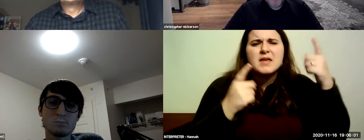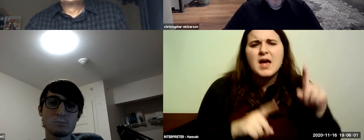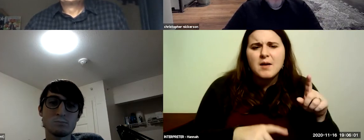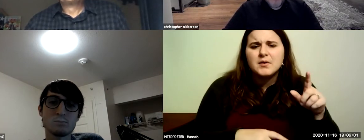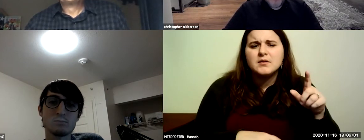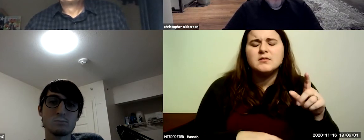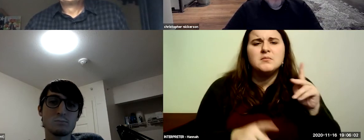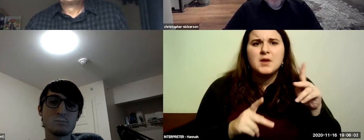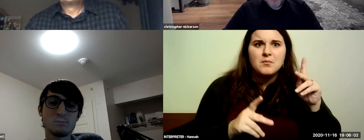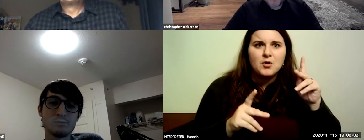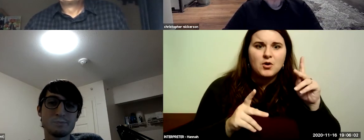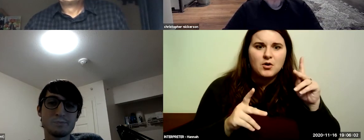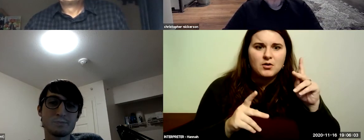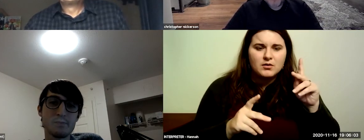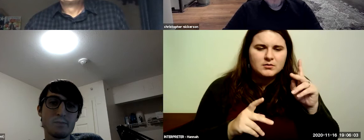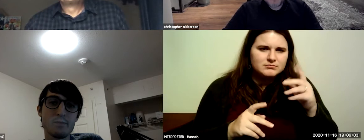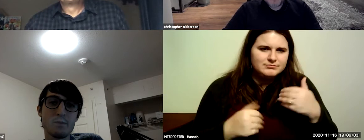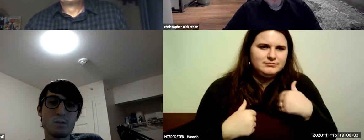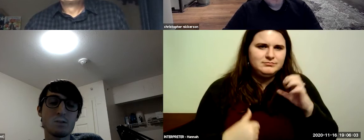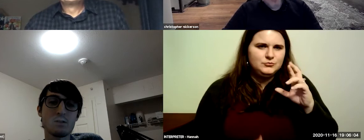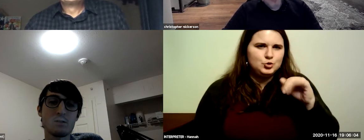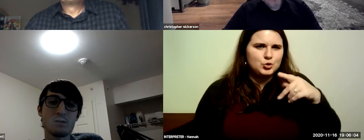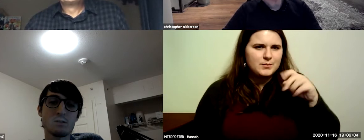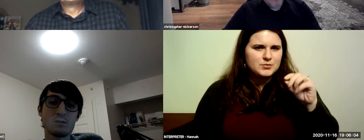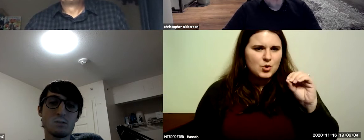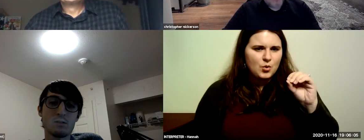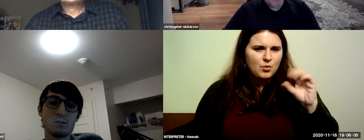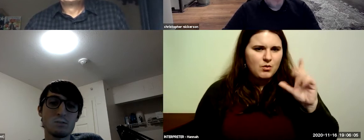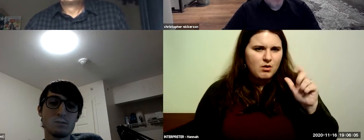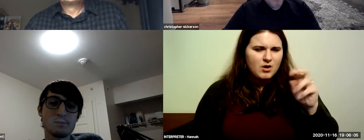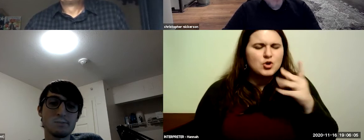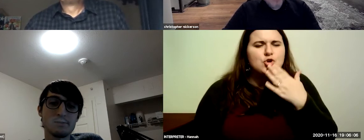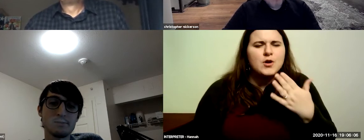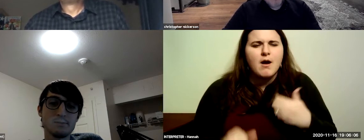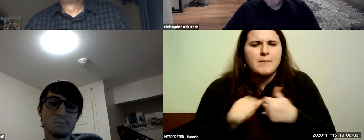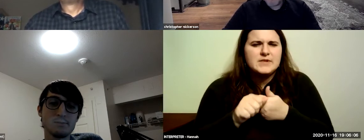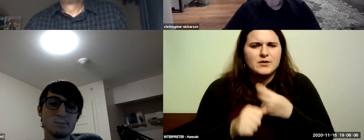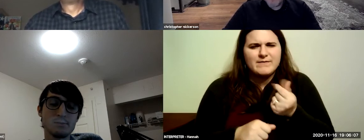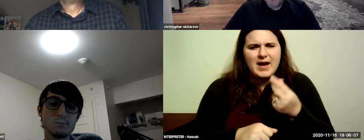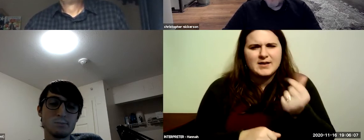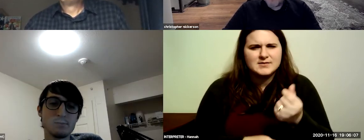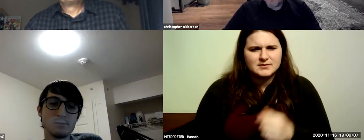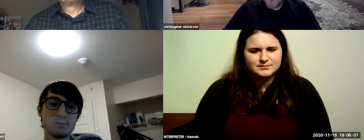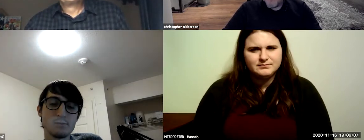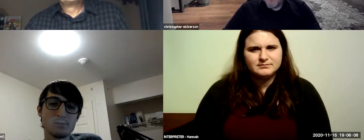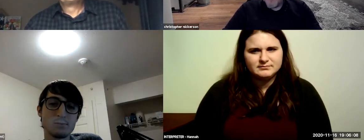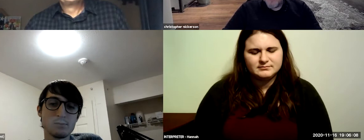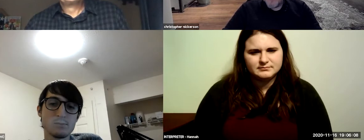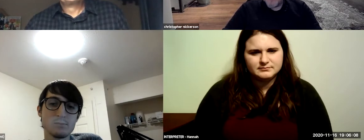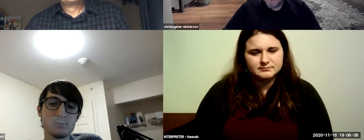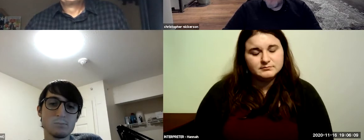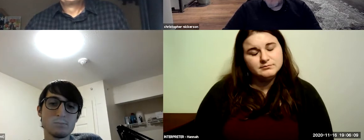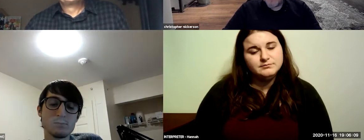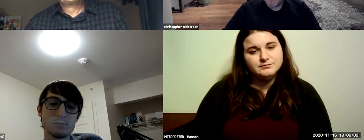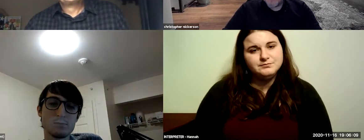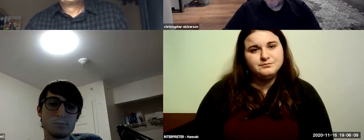all, you know, getting crypto locked or whatever else, but it's a good, like, quick update news story. So I think those are really helpful. And